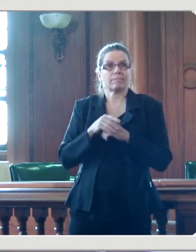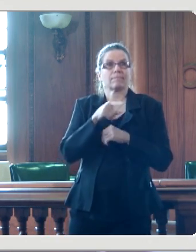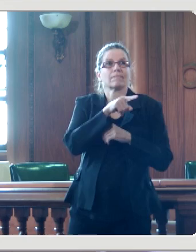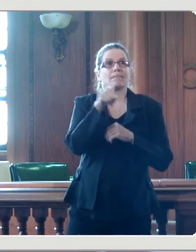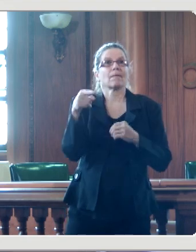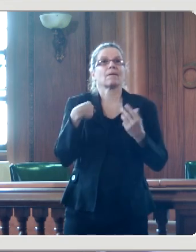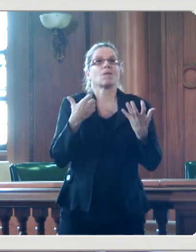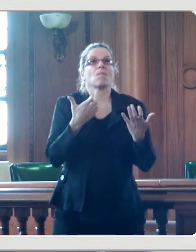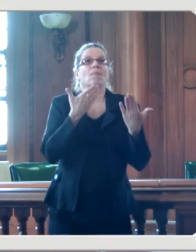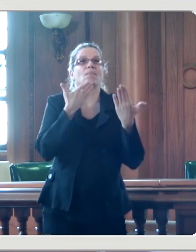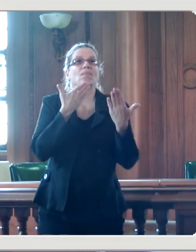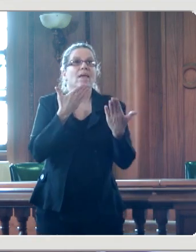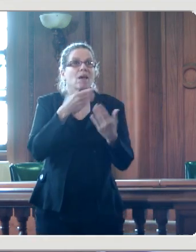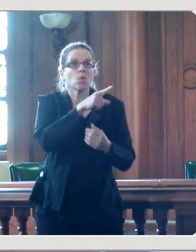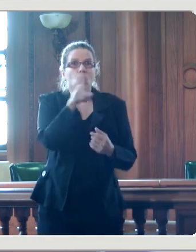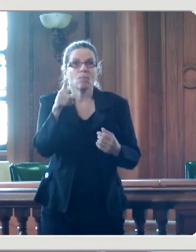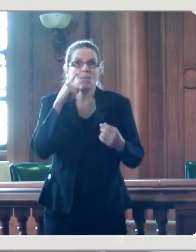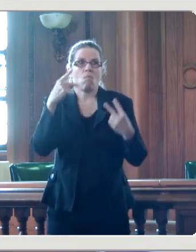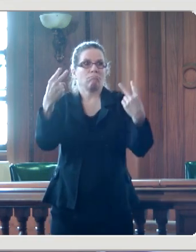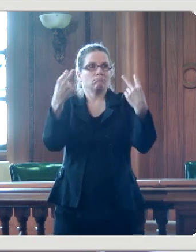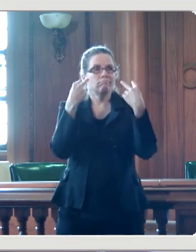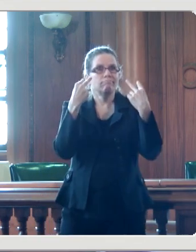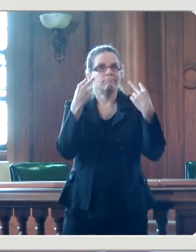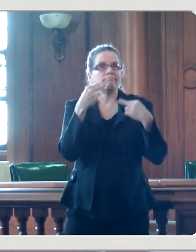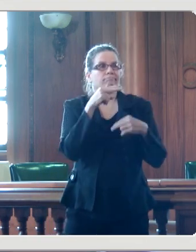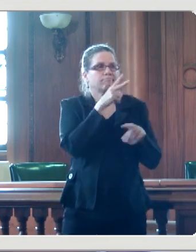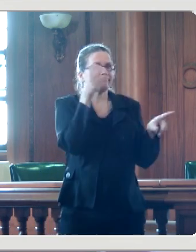tuning in. The storm clouds are still there.